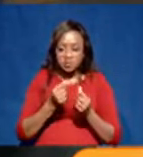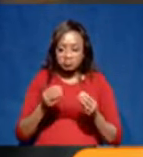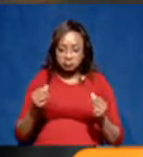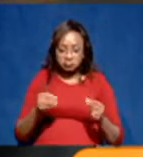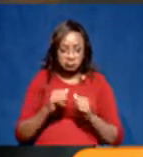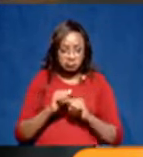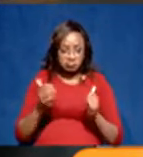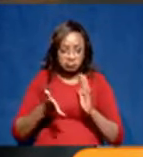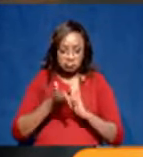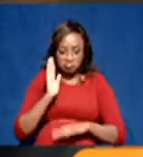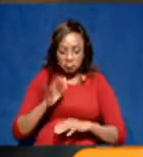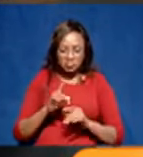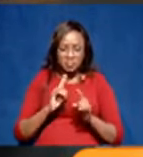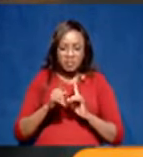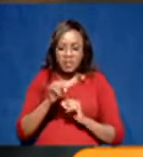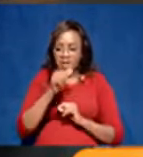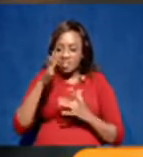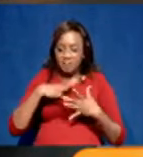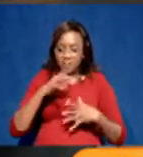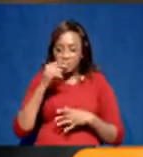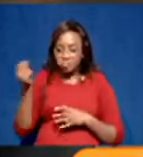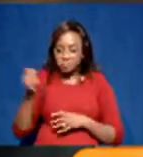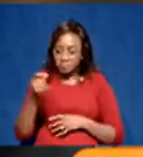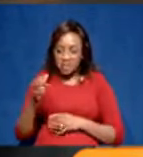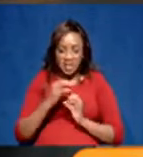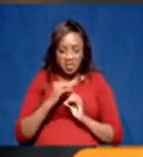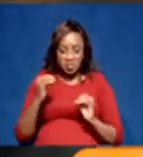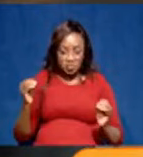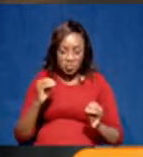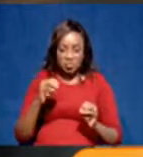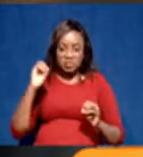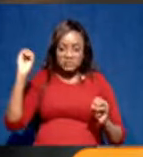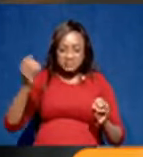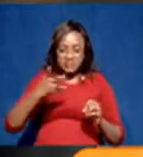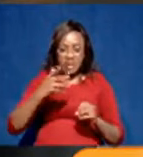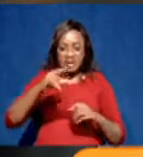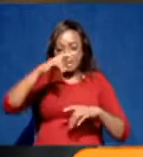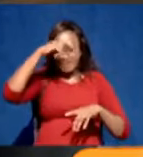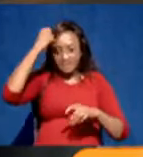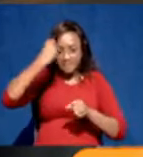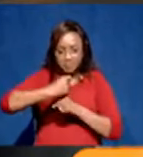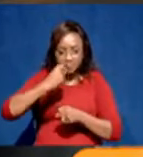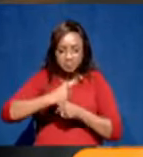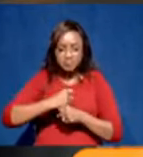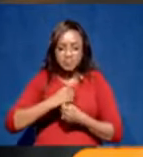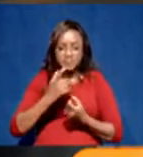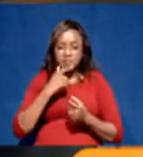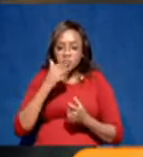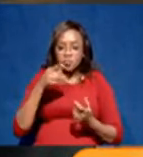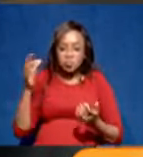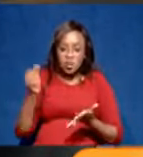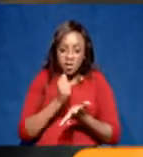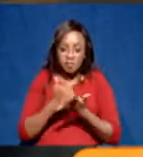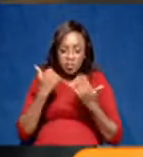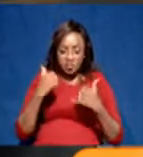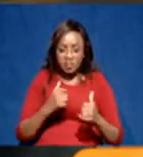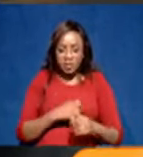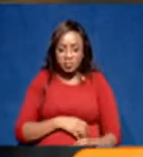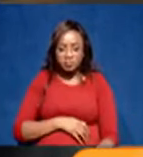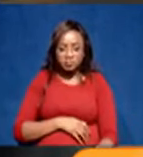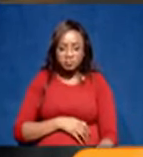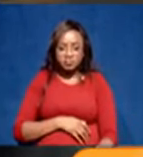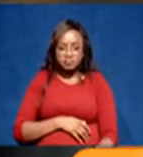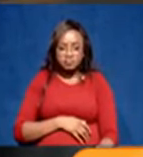those in the non-salaried sector, the informal sector and others that are not employed, it is